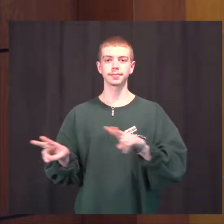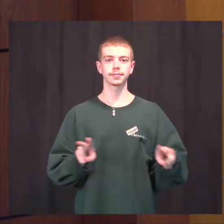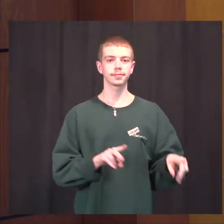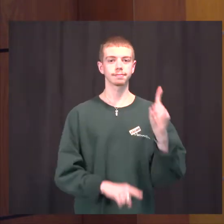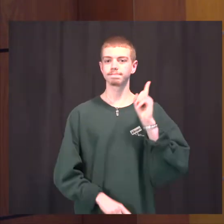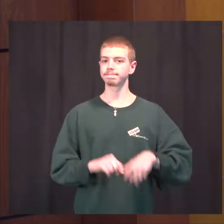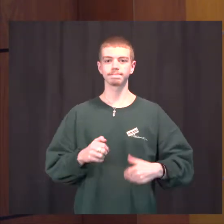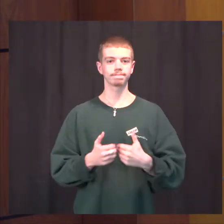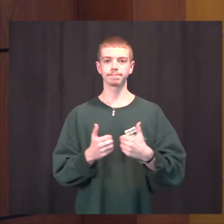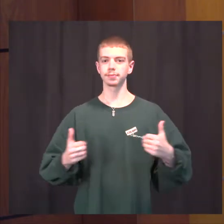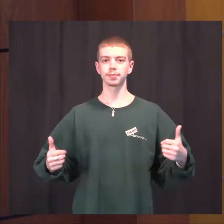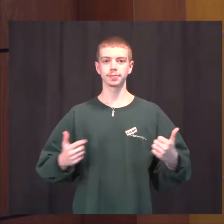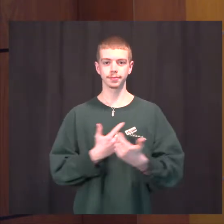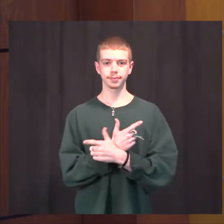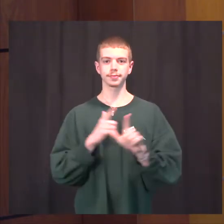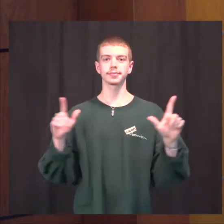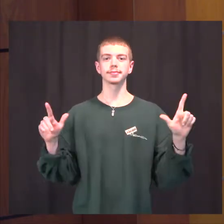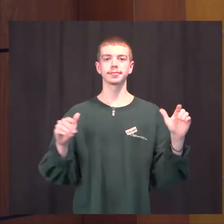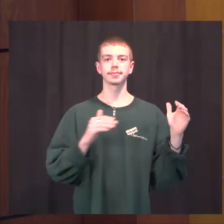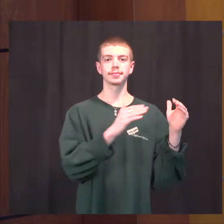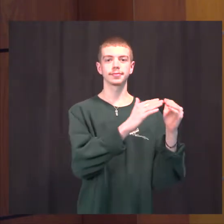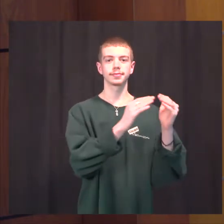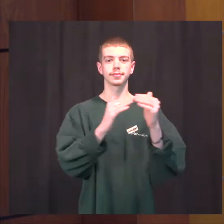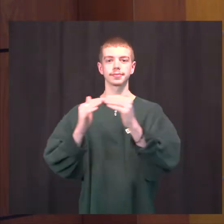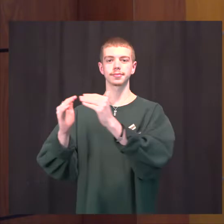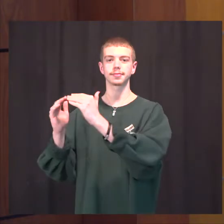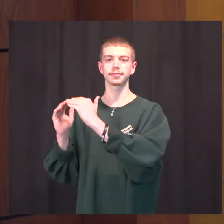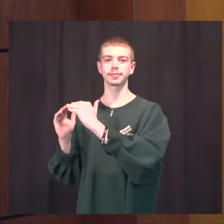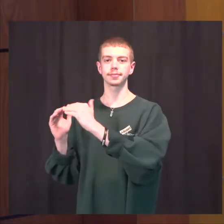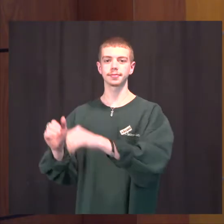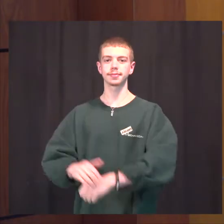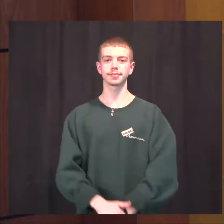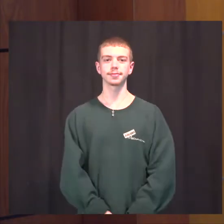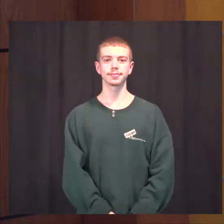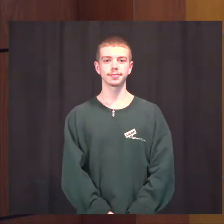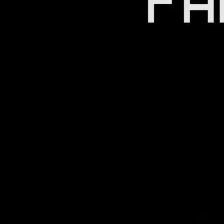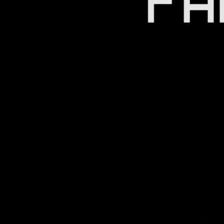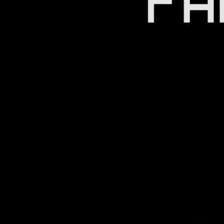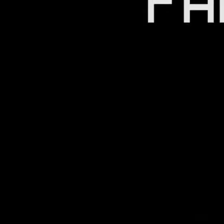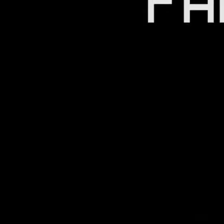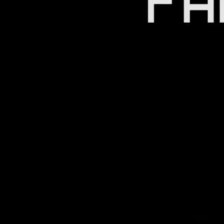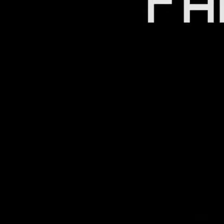God, indivisible, with liberty and justice for all.